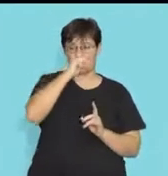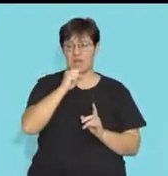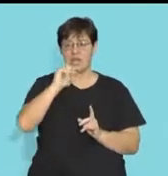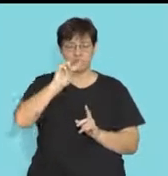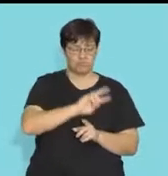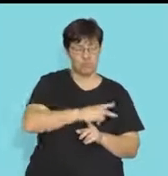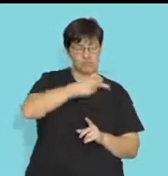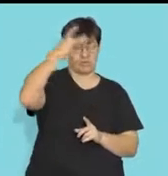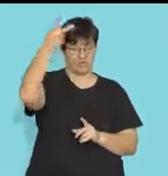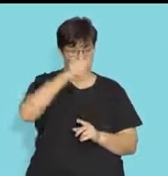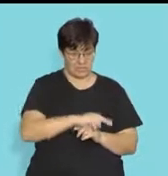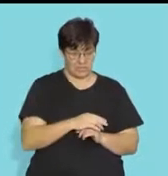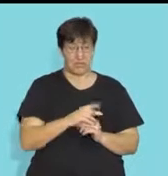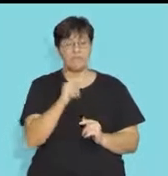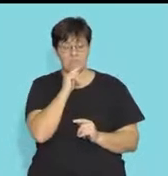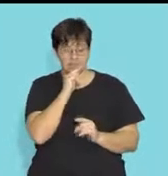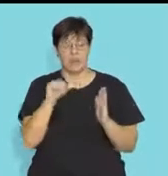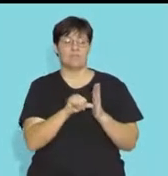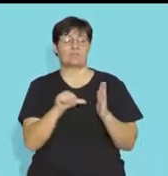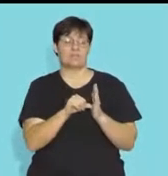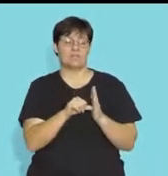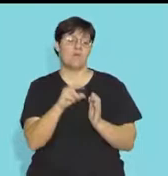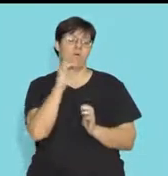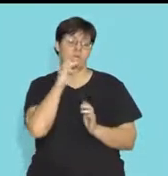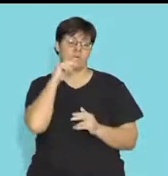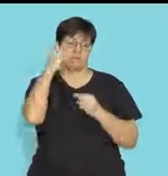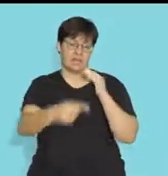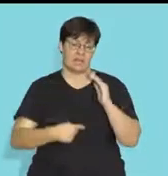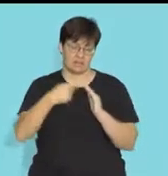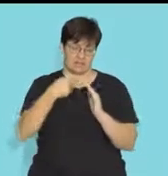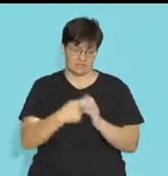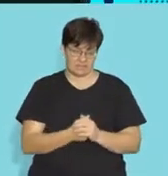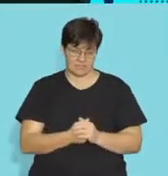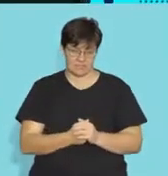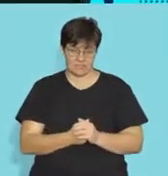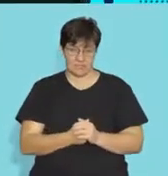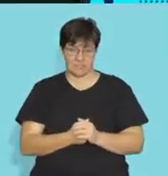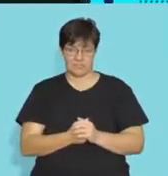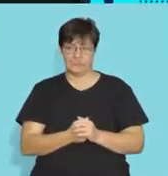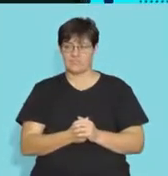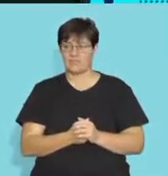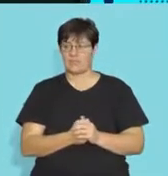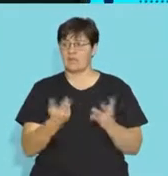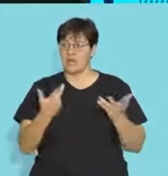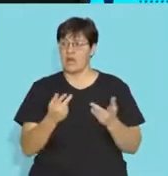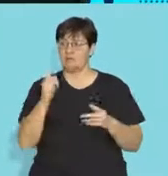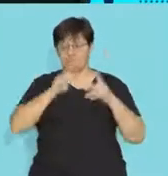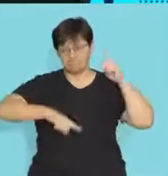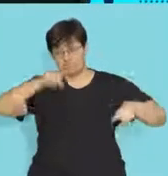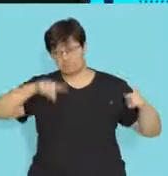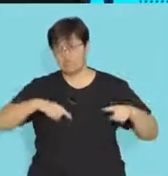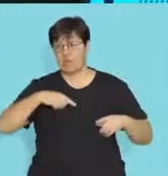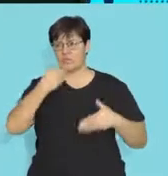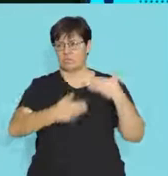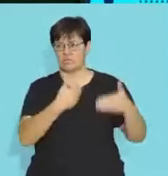evaporation and transpiration are important aspects of the process of the water cycle. So when we look at the water cycle, there are various